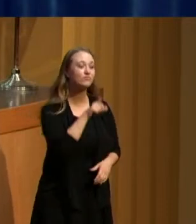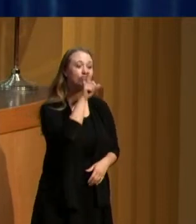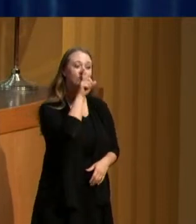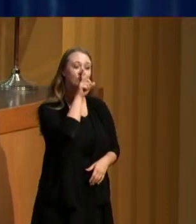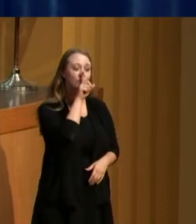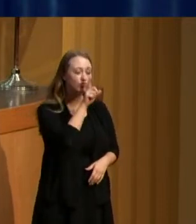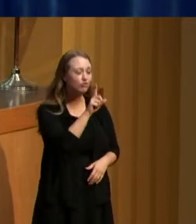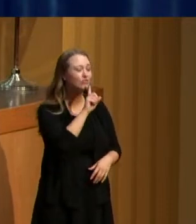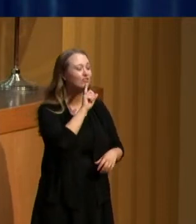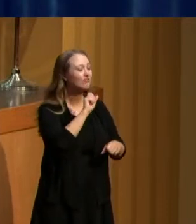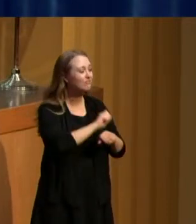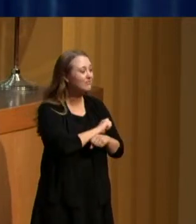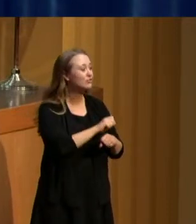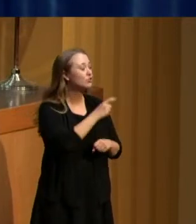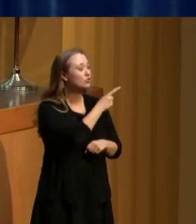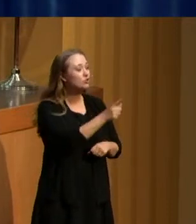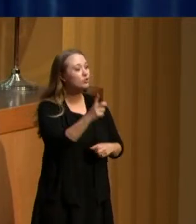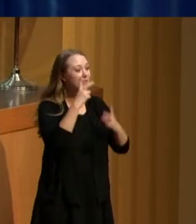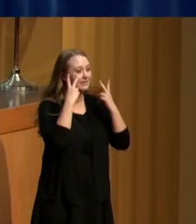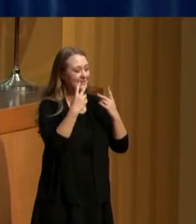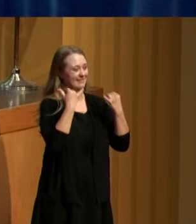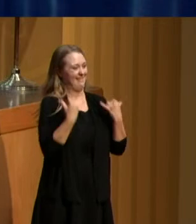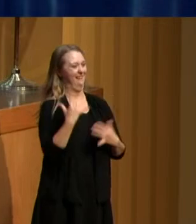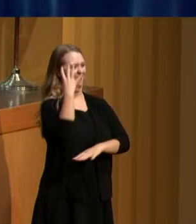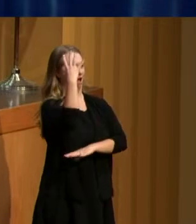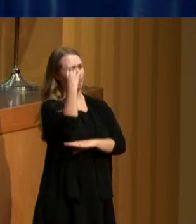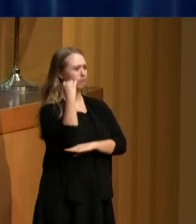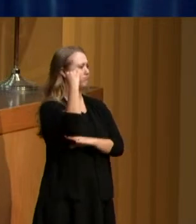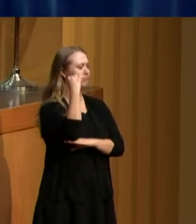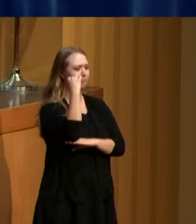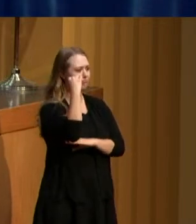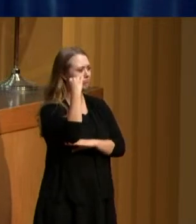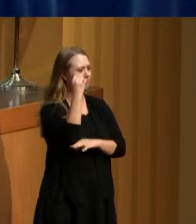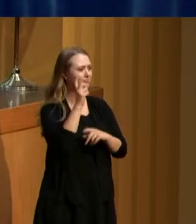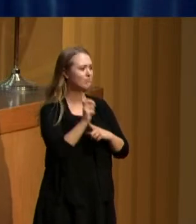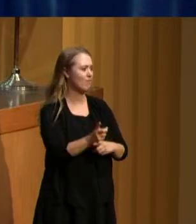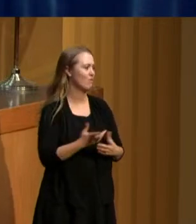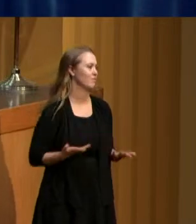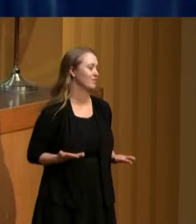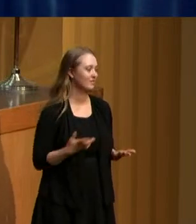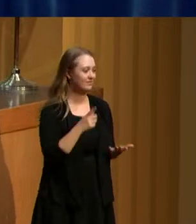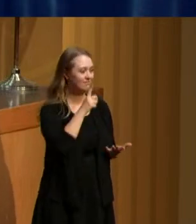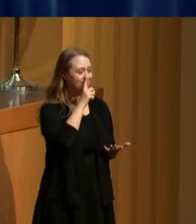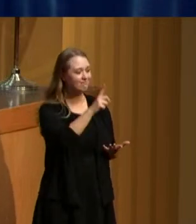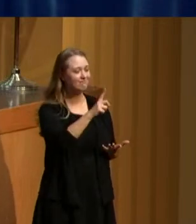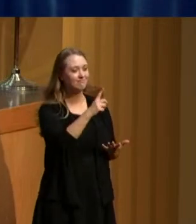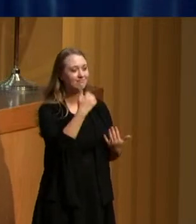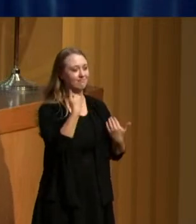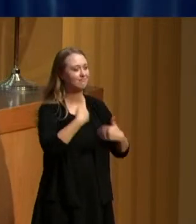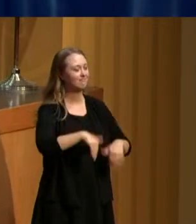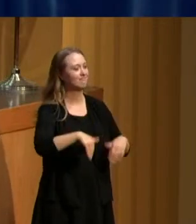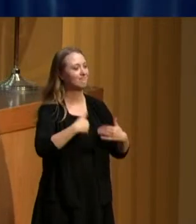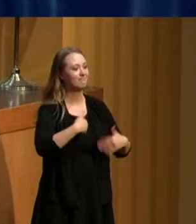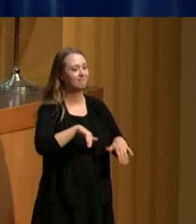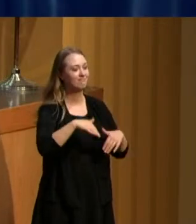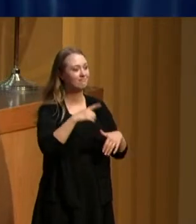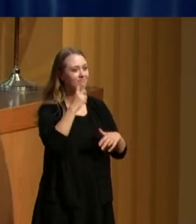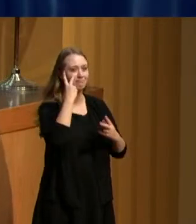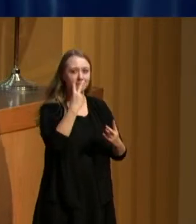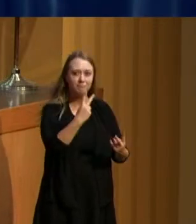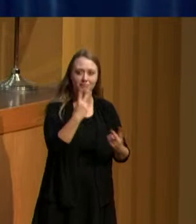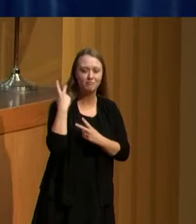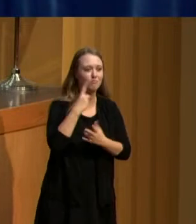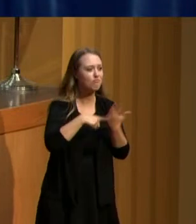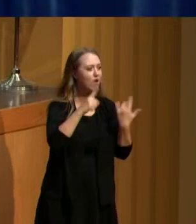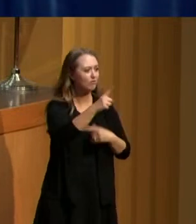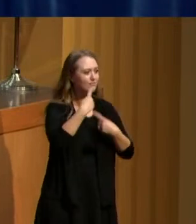are witnessing historic moments. I mean, it is amazing exactly when you look at what you've accomplished and